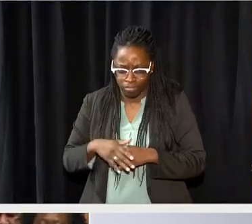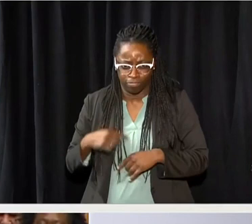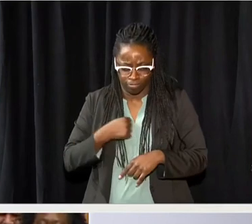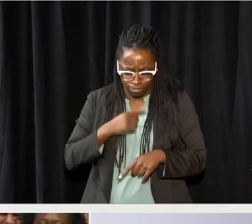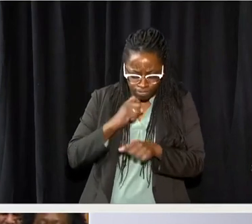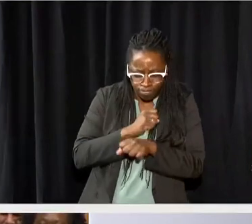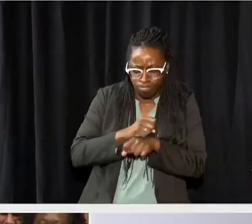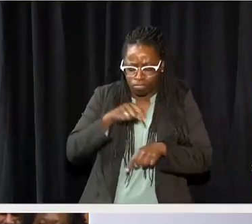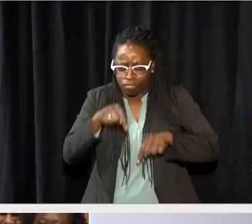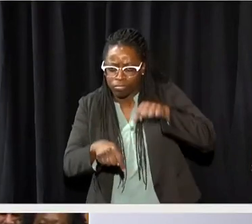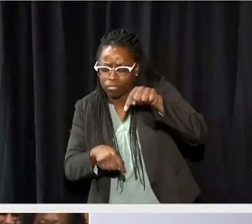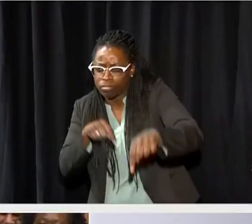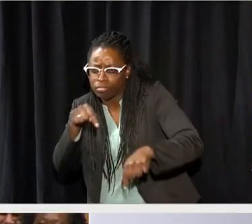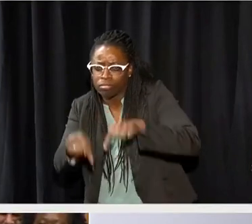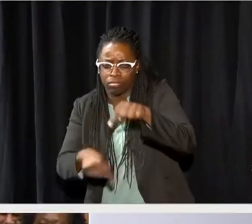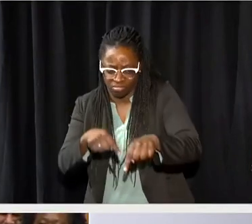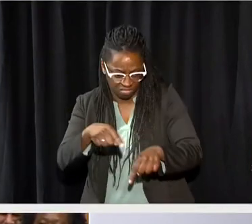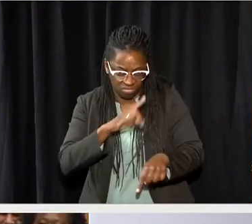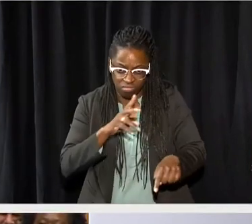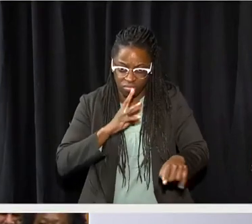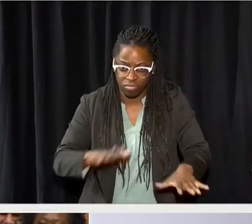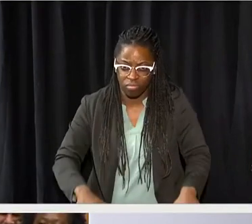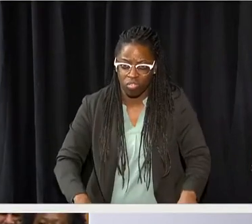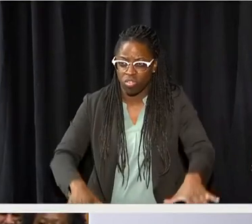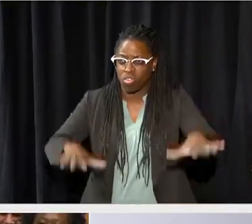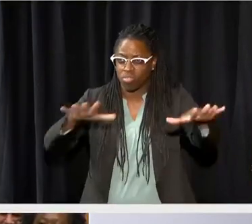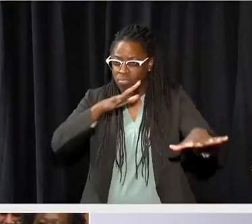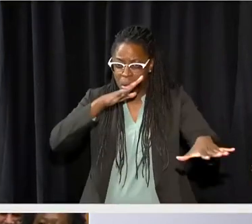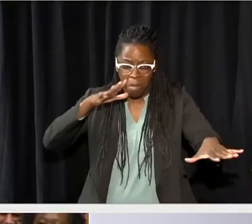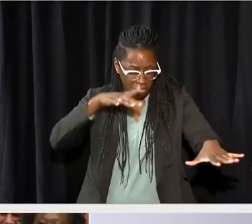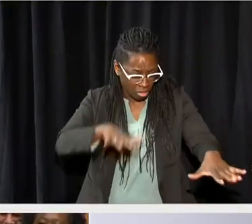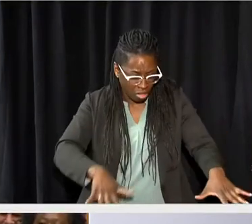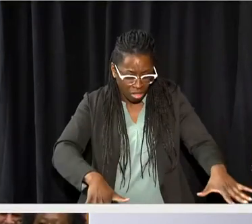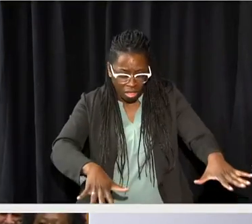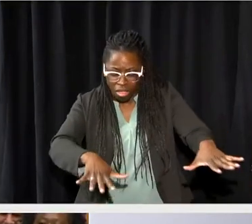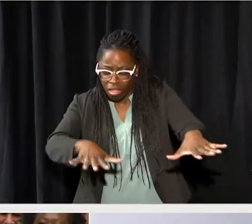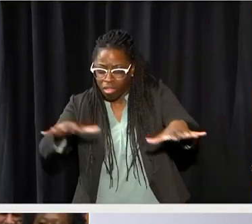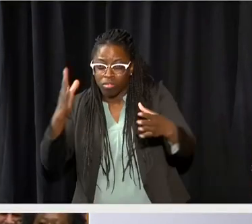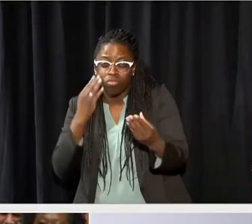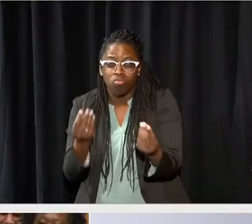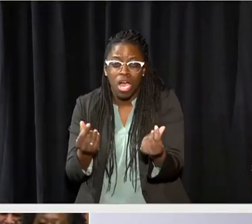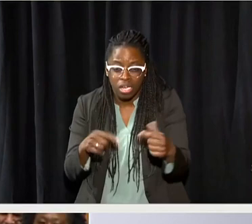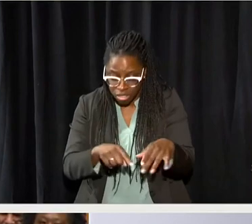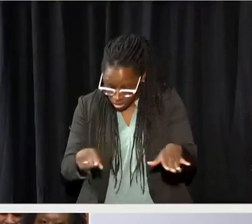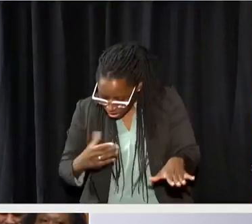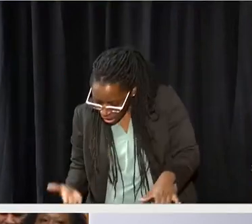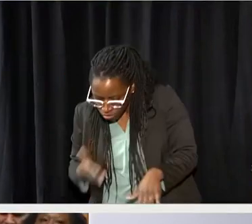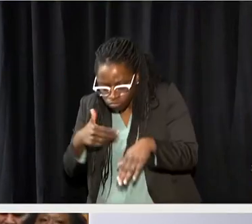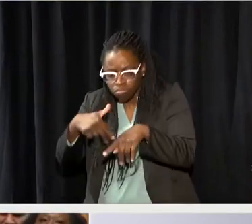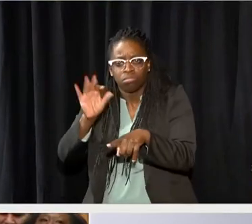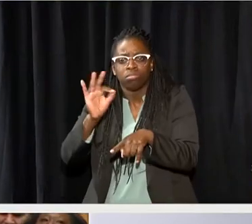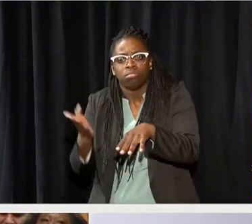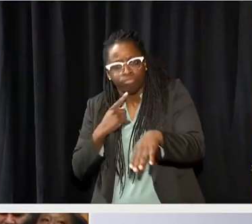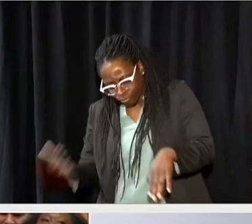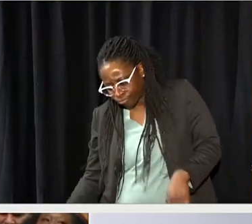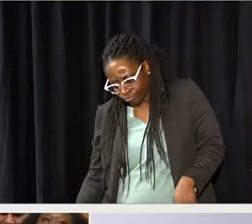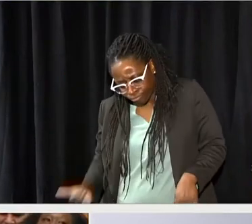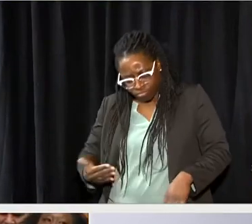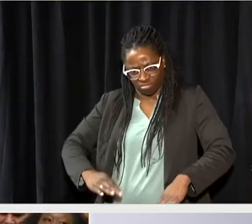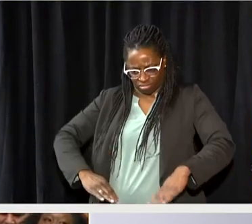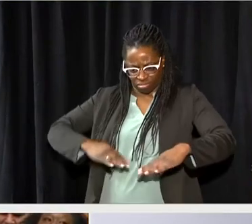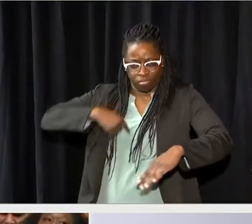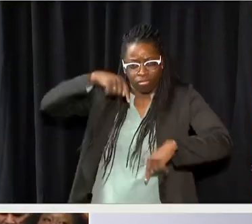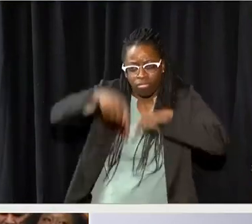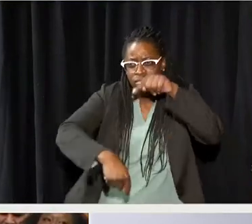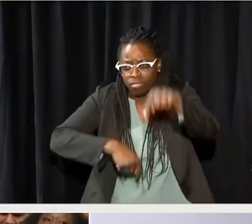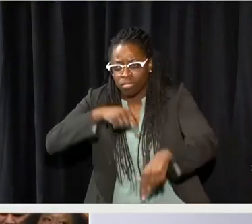together through muds, covering fields. The water was knee-deep. We then went on